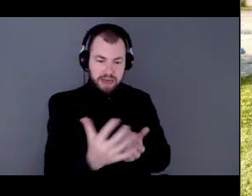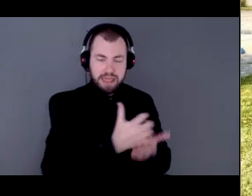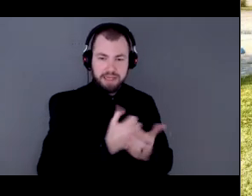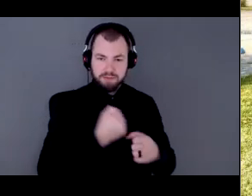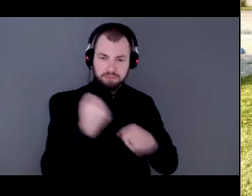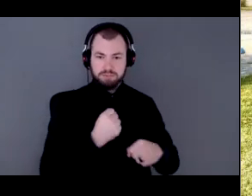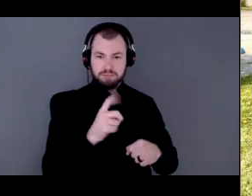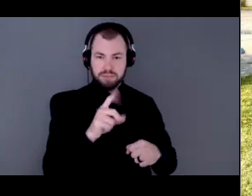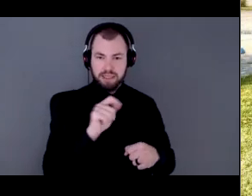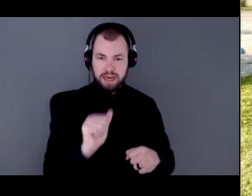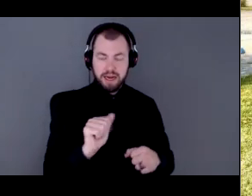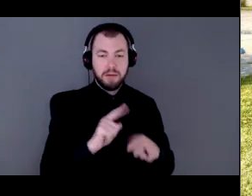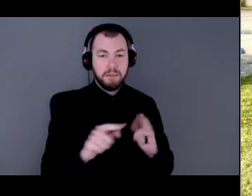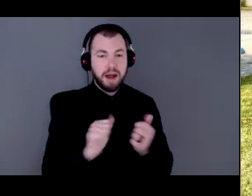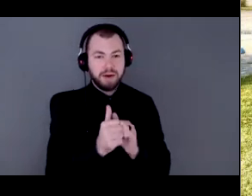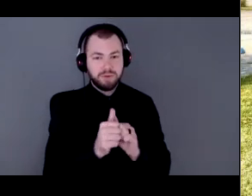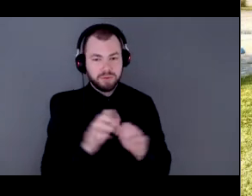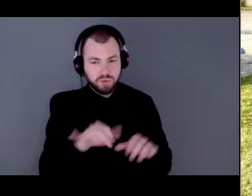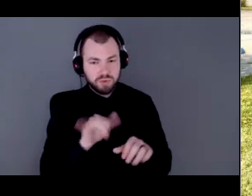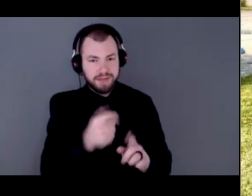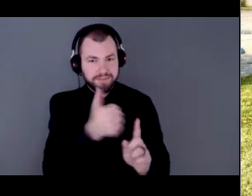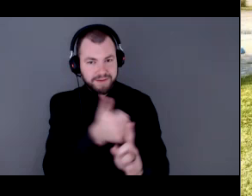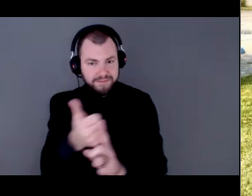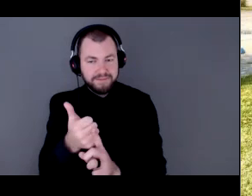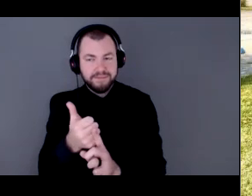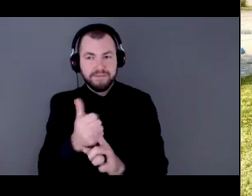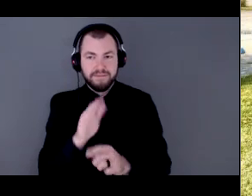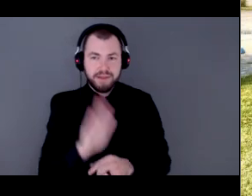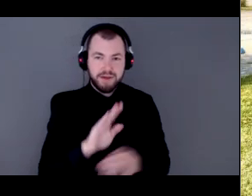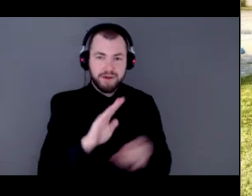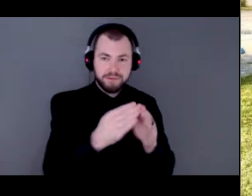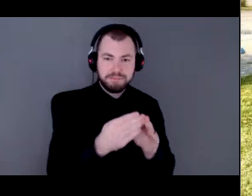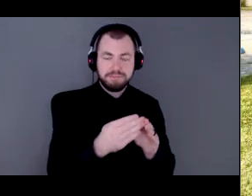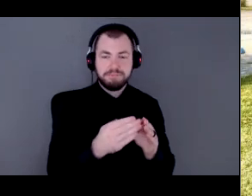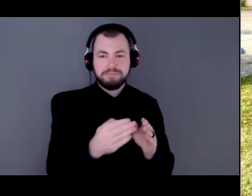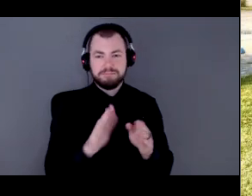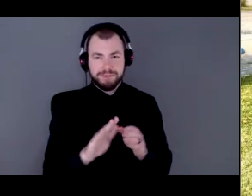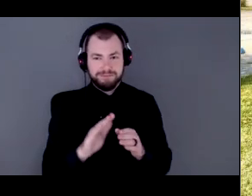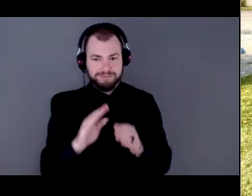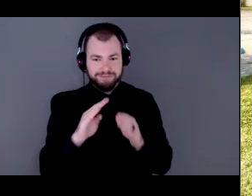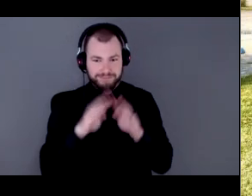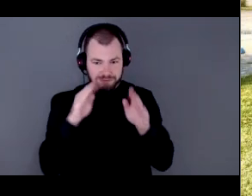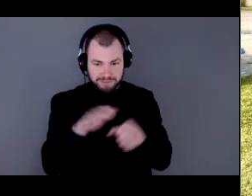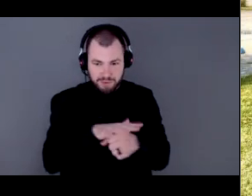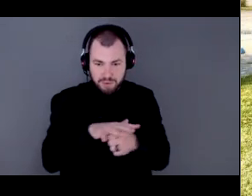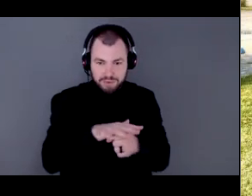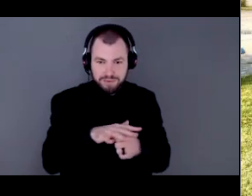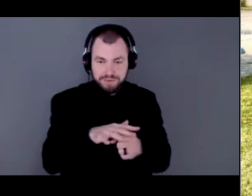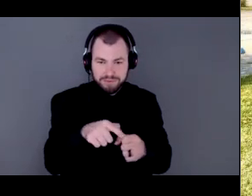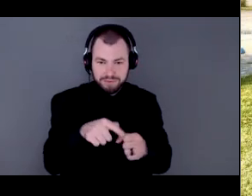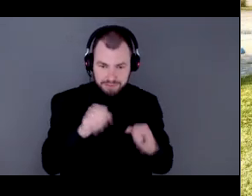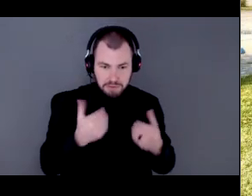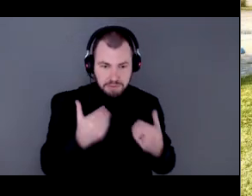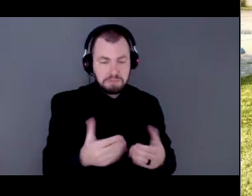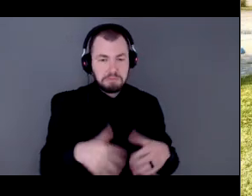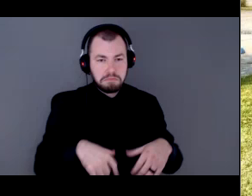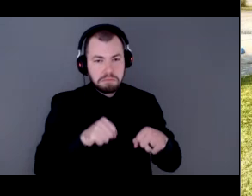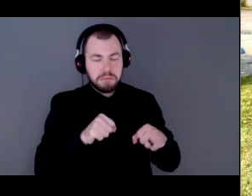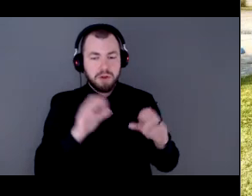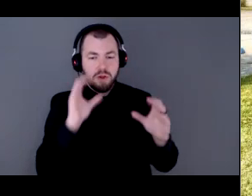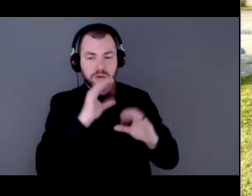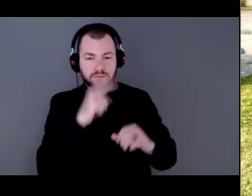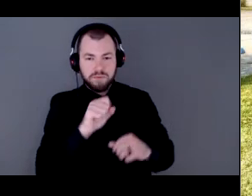do this on their own in their neighborhoods or in their communities, and to basically look for sources